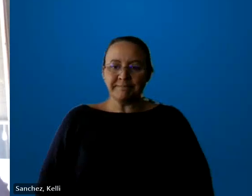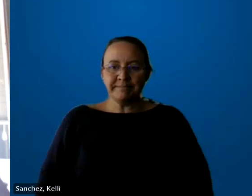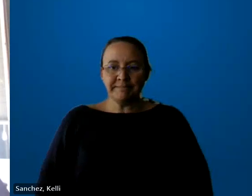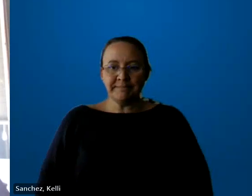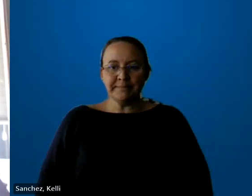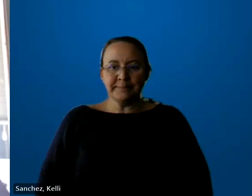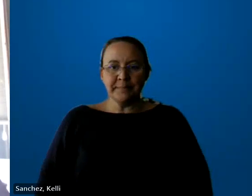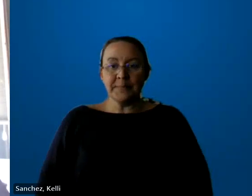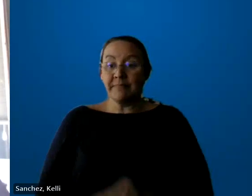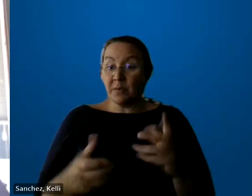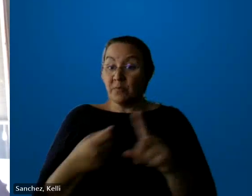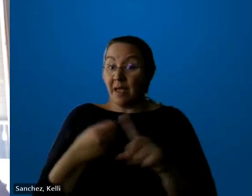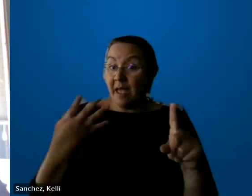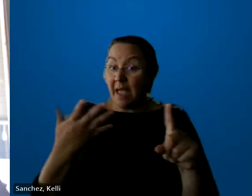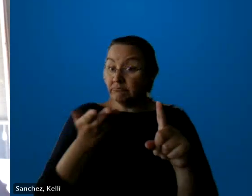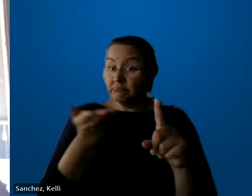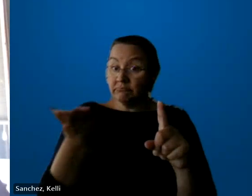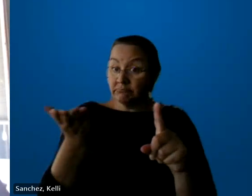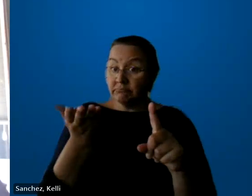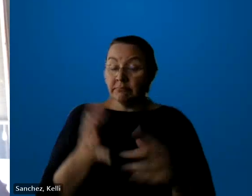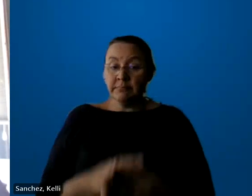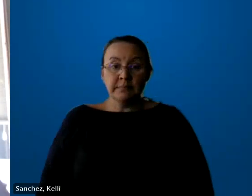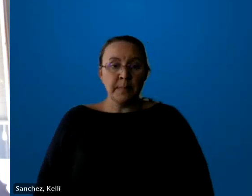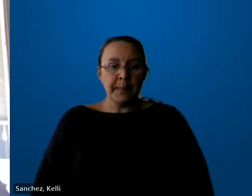Does anybody have anything else they want to add?